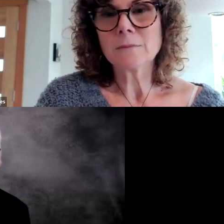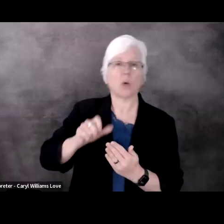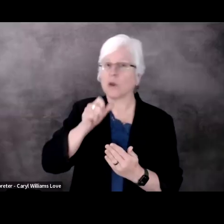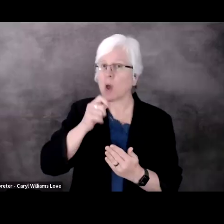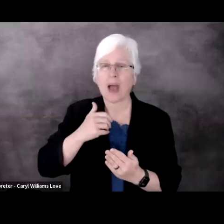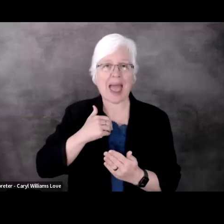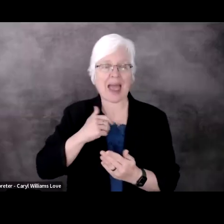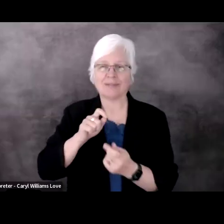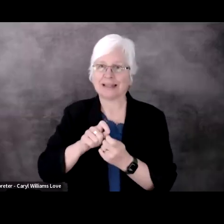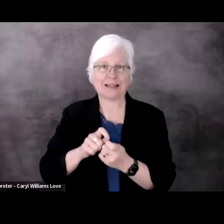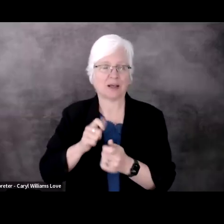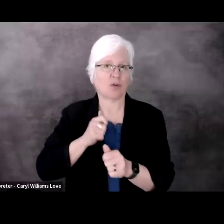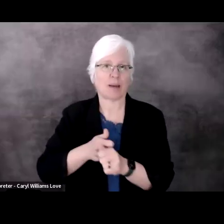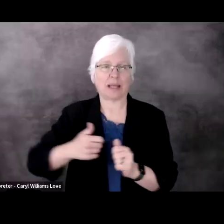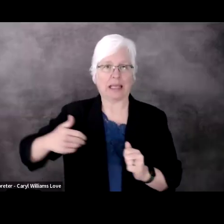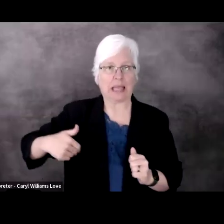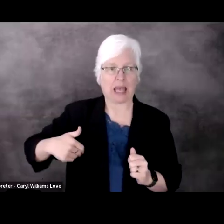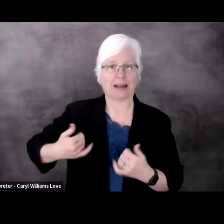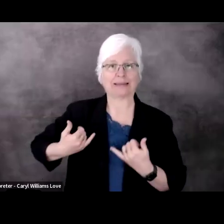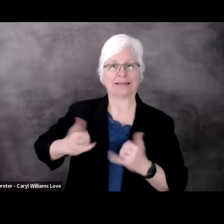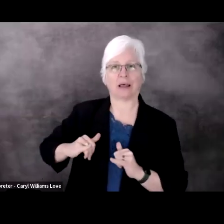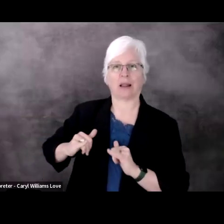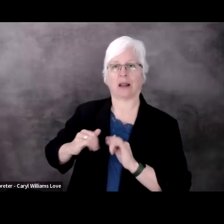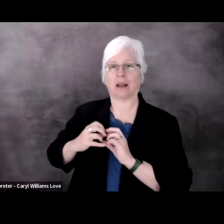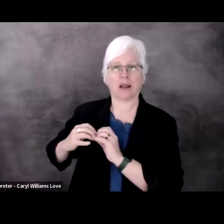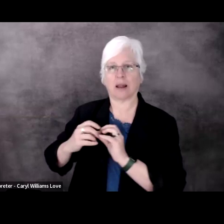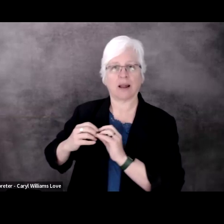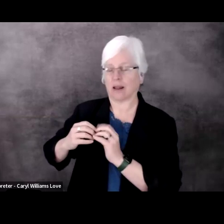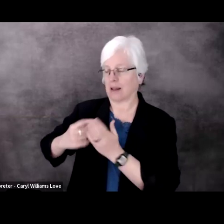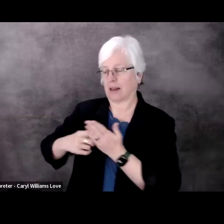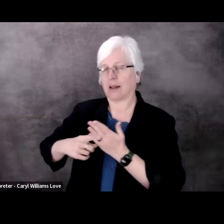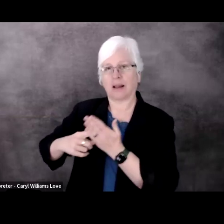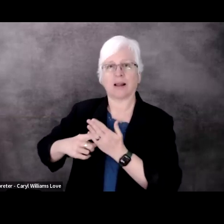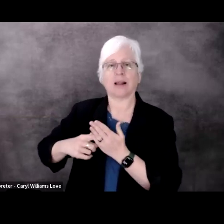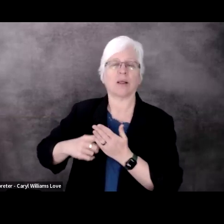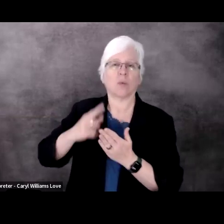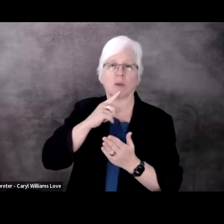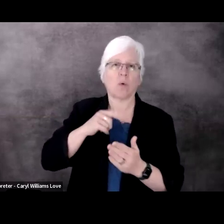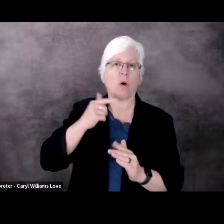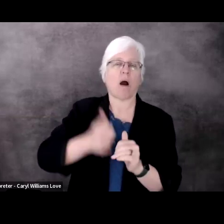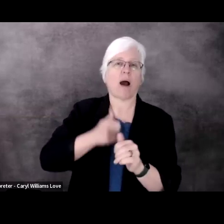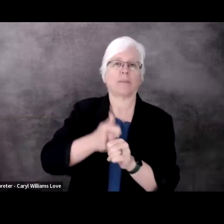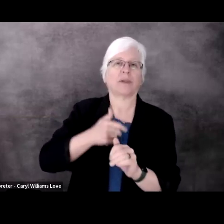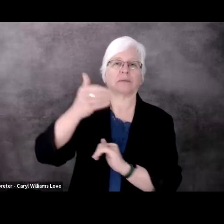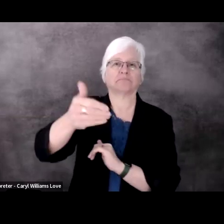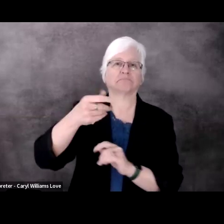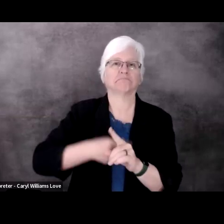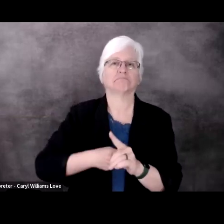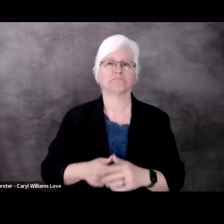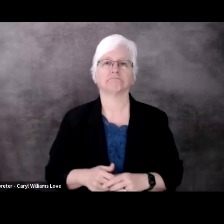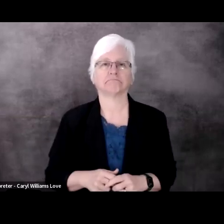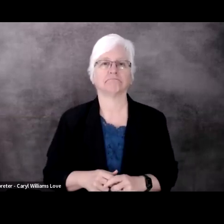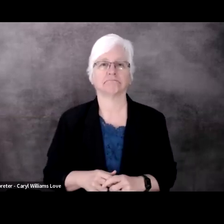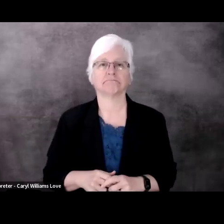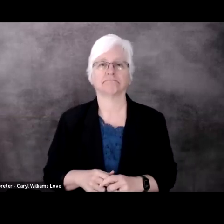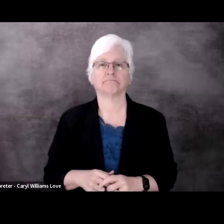We'll have an update in April. There's still some pieces of that need to be worked out before we can follow up with you. So our intent is to